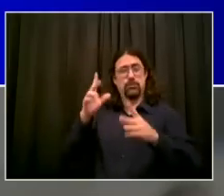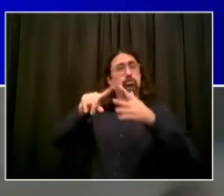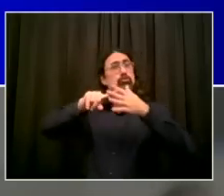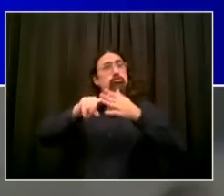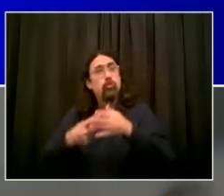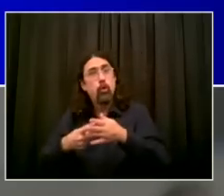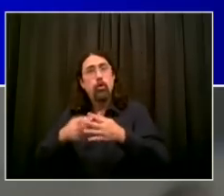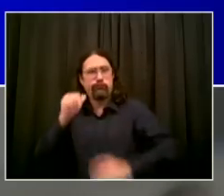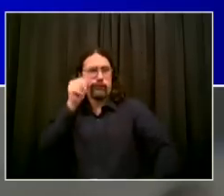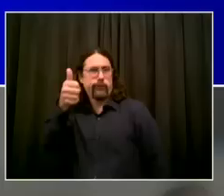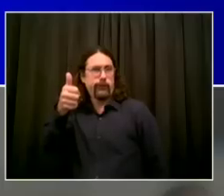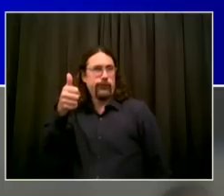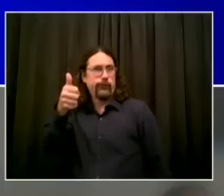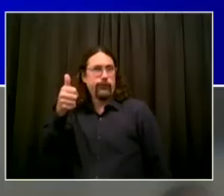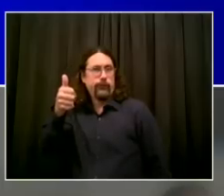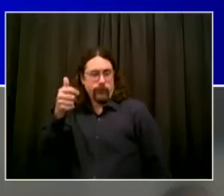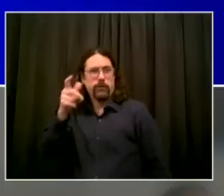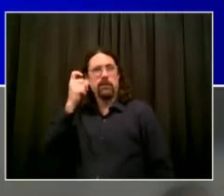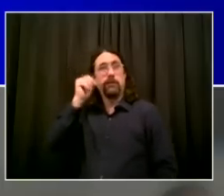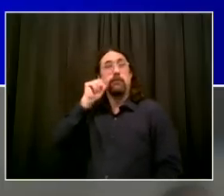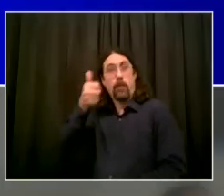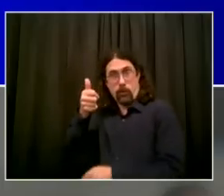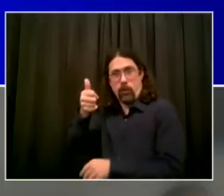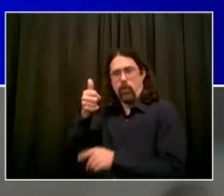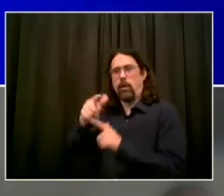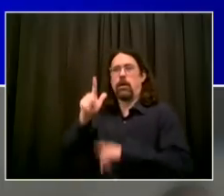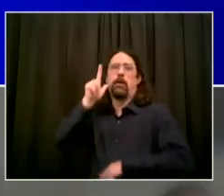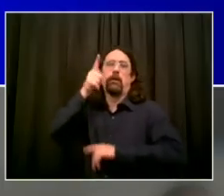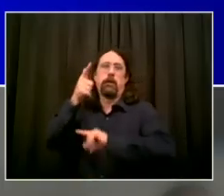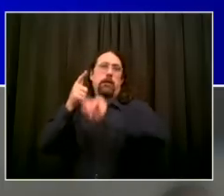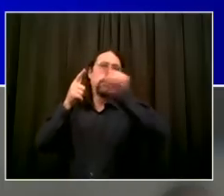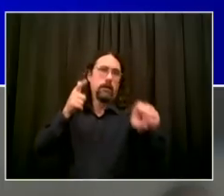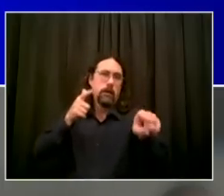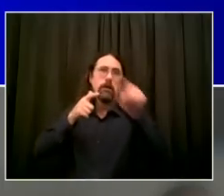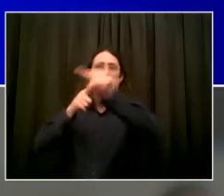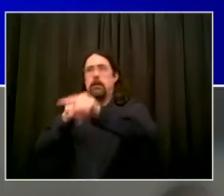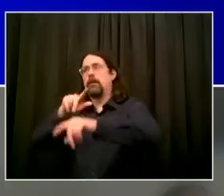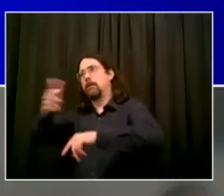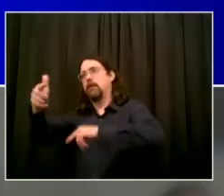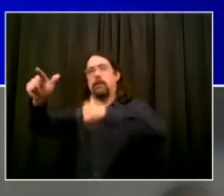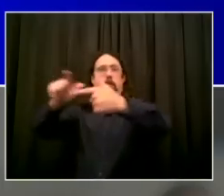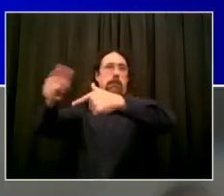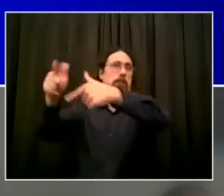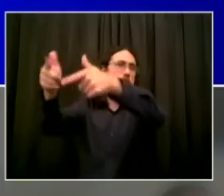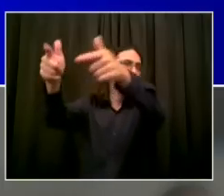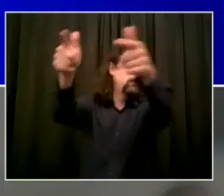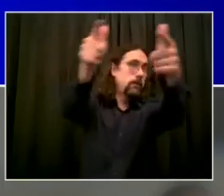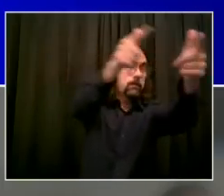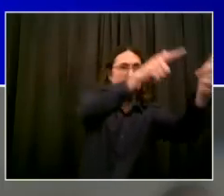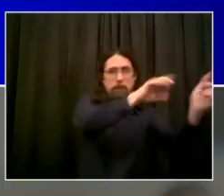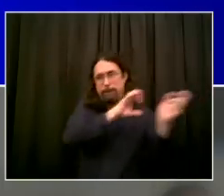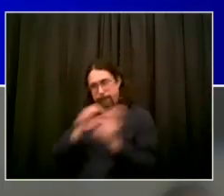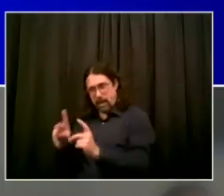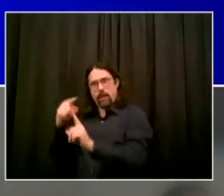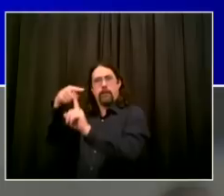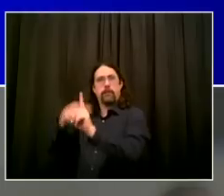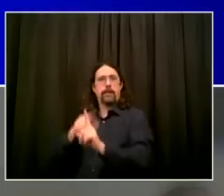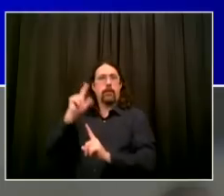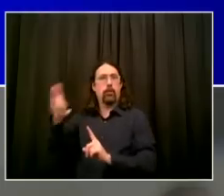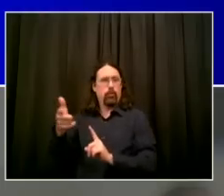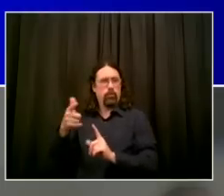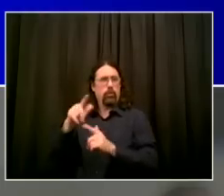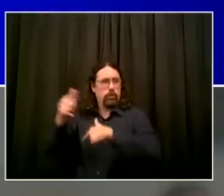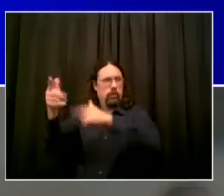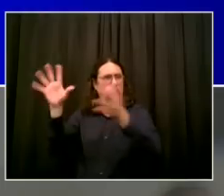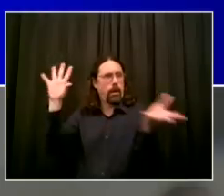to listen to any concern a parent has and answer it. If they need to talk to medical personnel, connect them to medical personnel. We want to